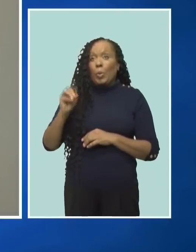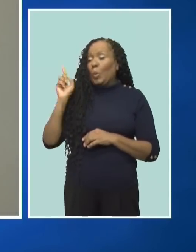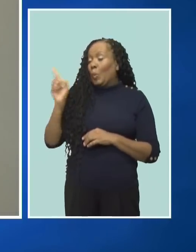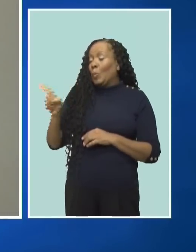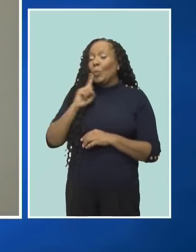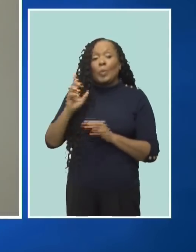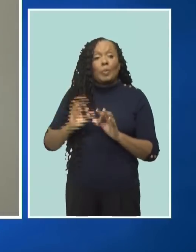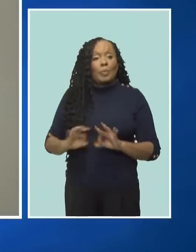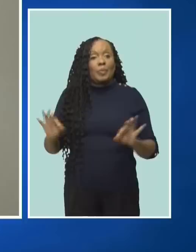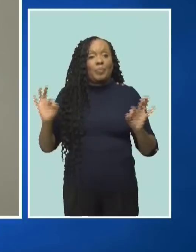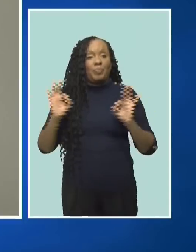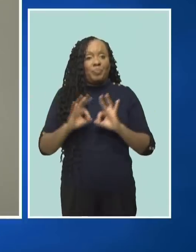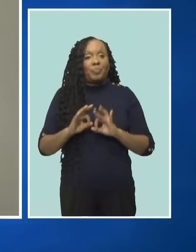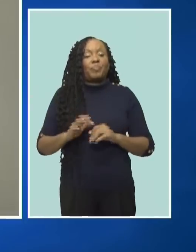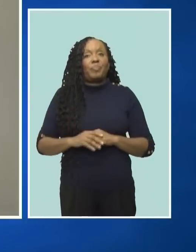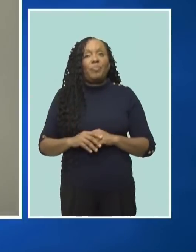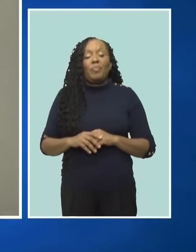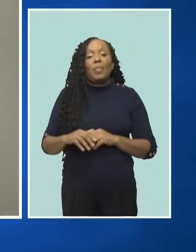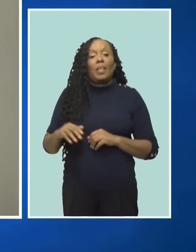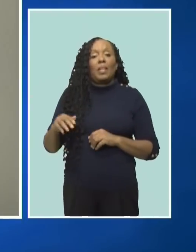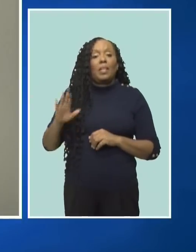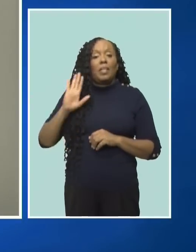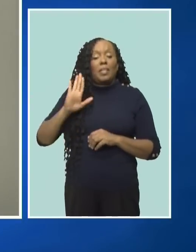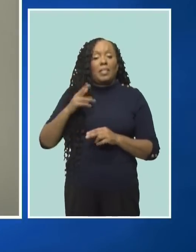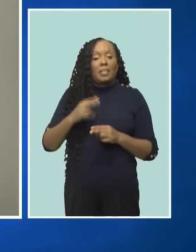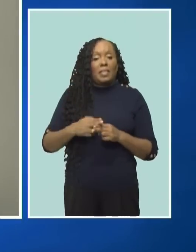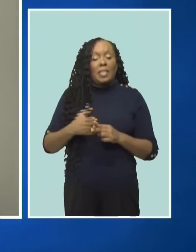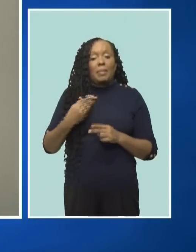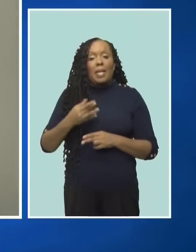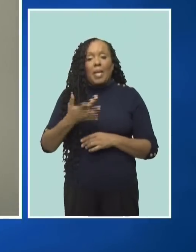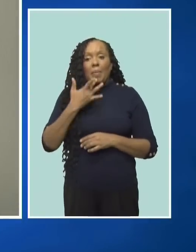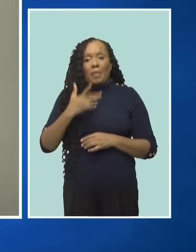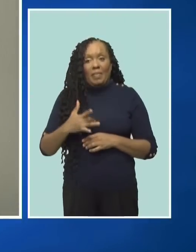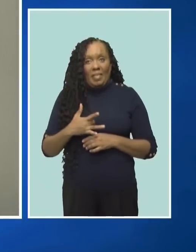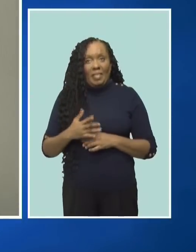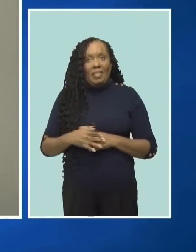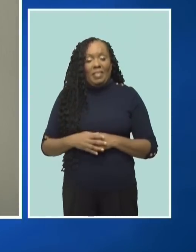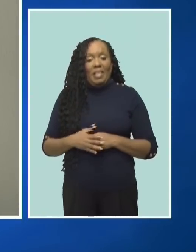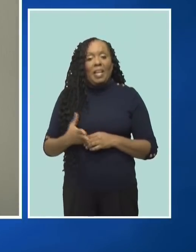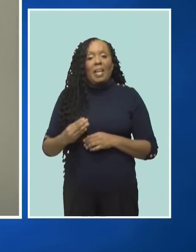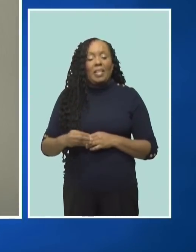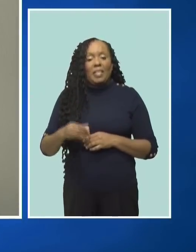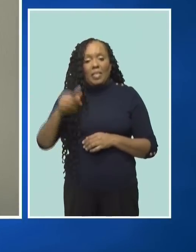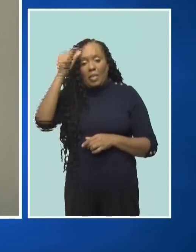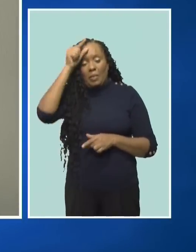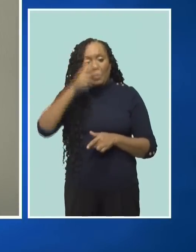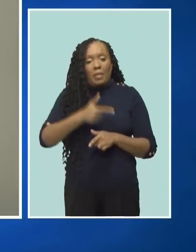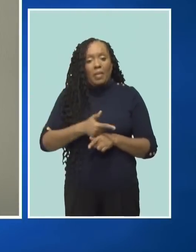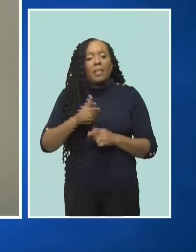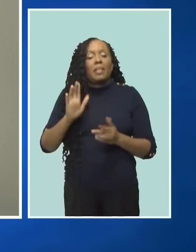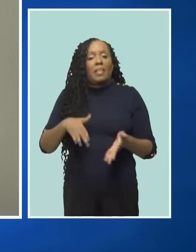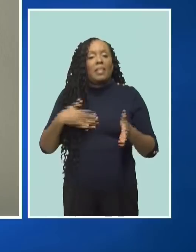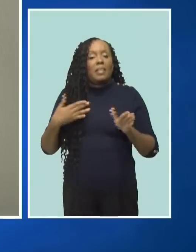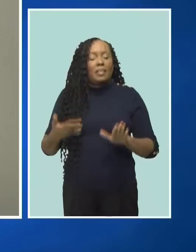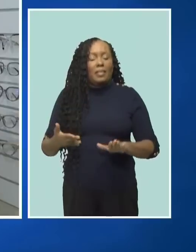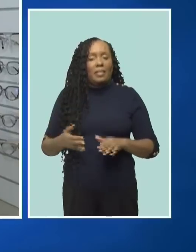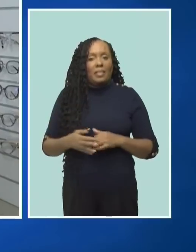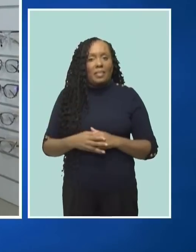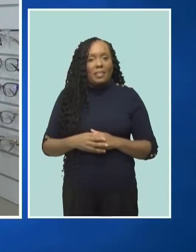her, as it is a combination of her name and birthday and that of her late brother in remembrance of